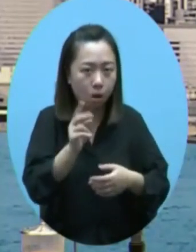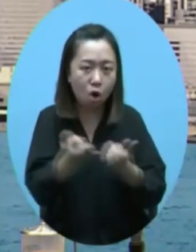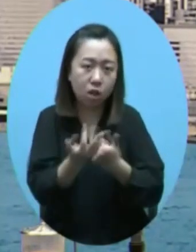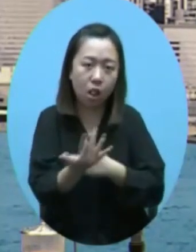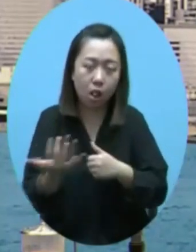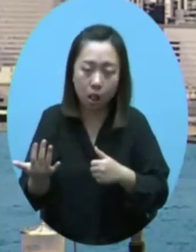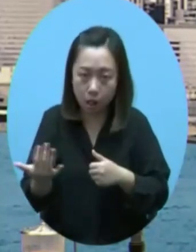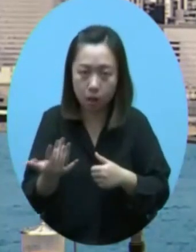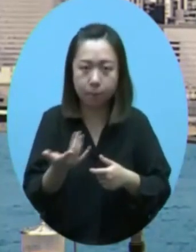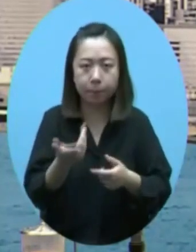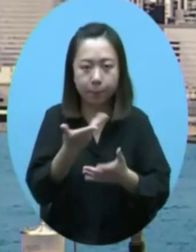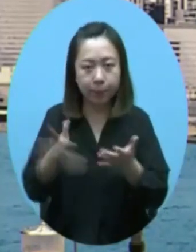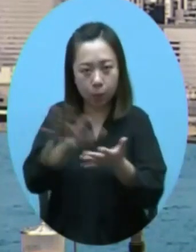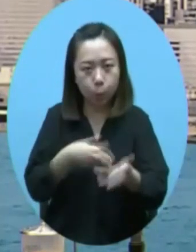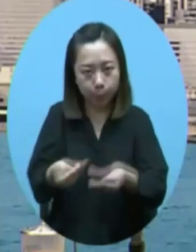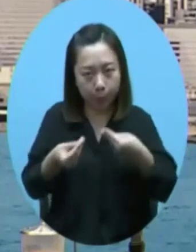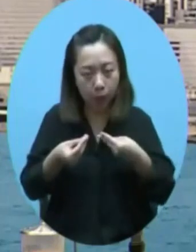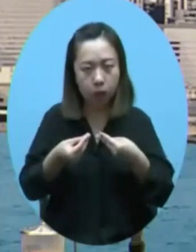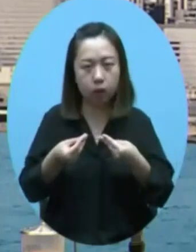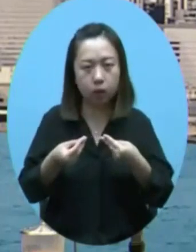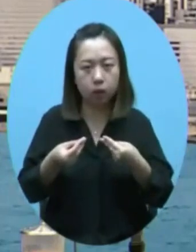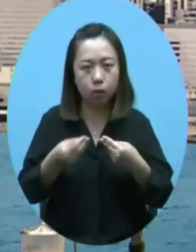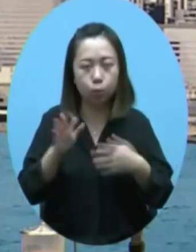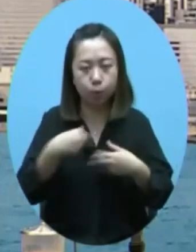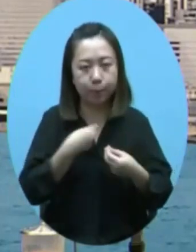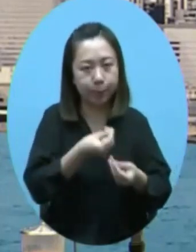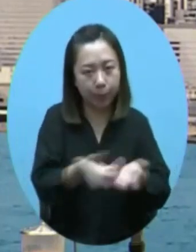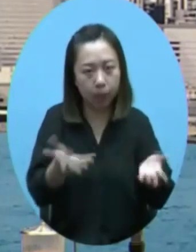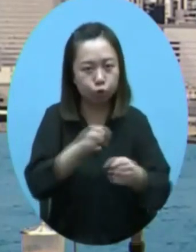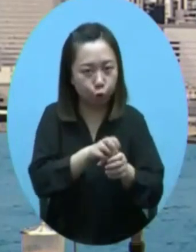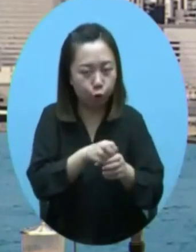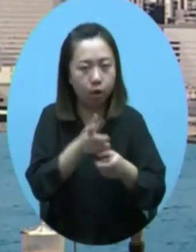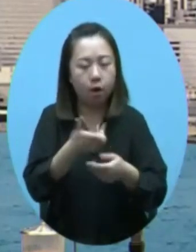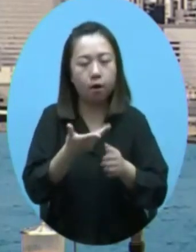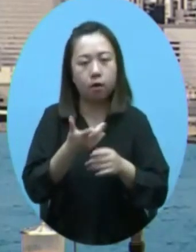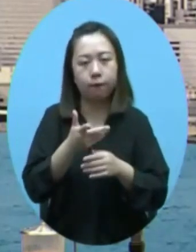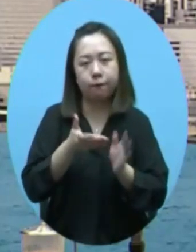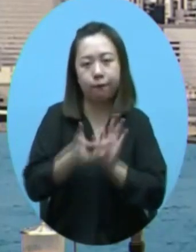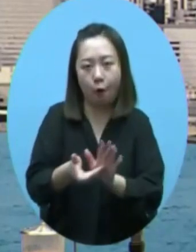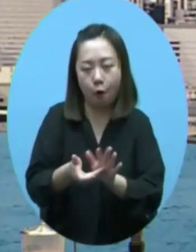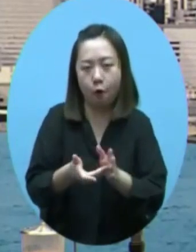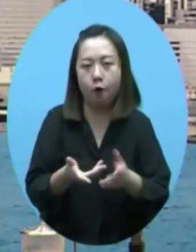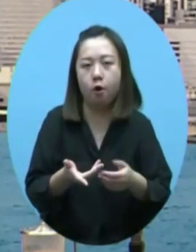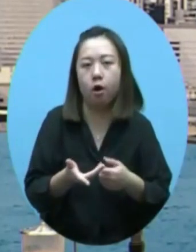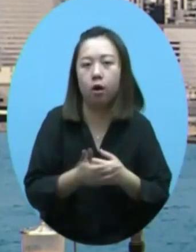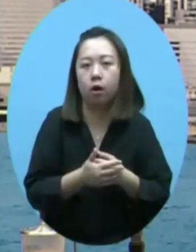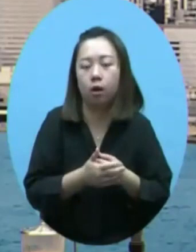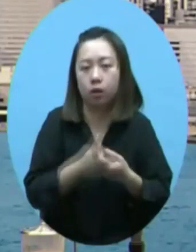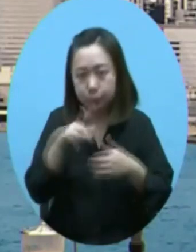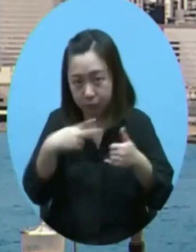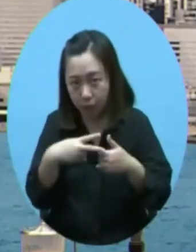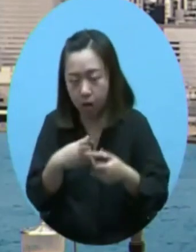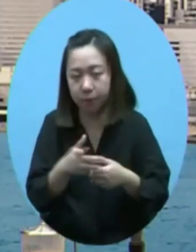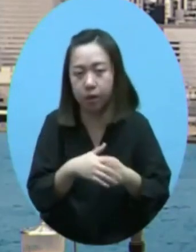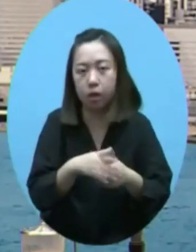we've been in touch with them to check the number of students, and based on the list, we'll hand them out bottles. And for